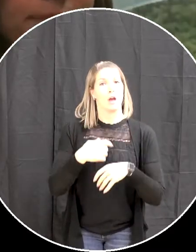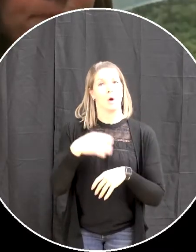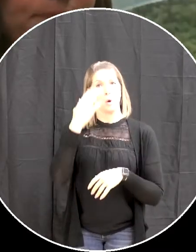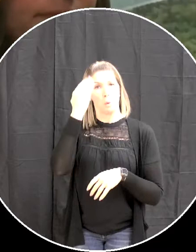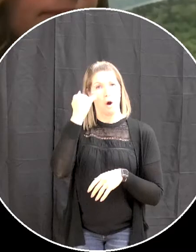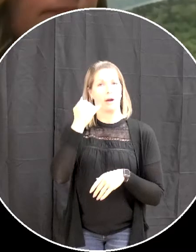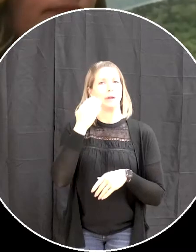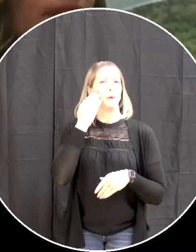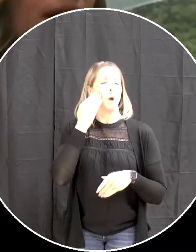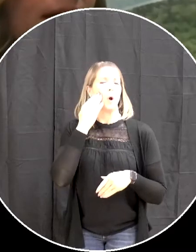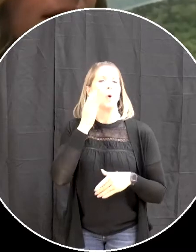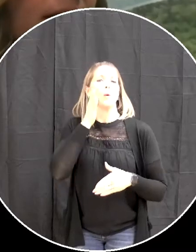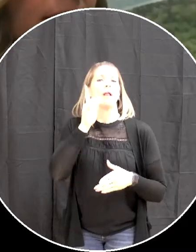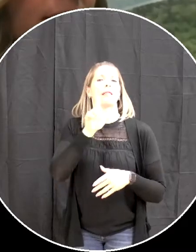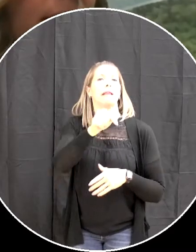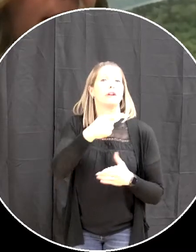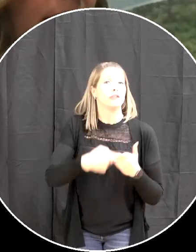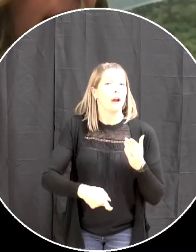items.